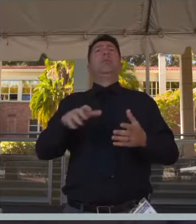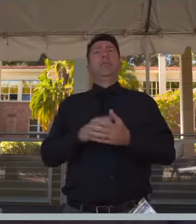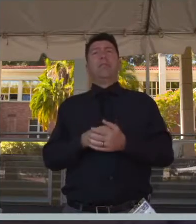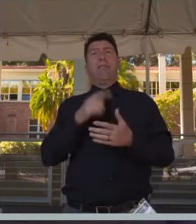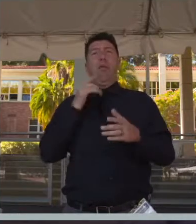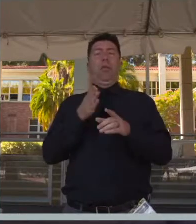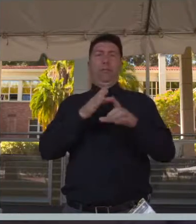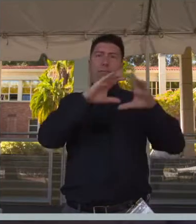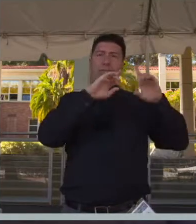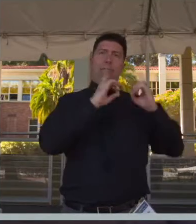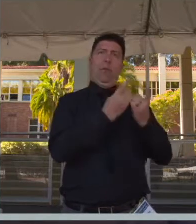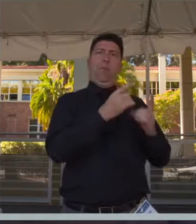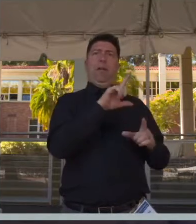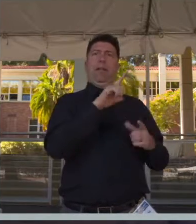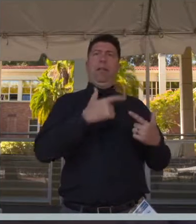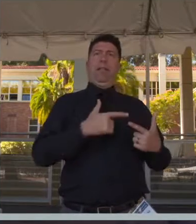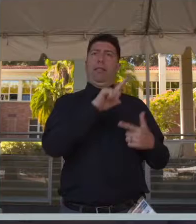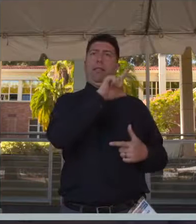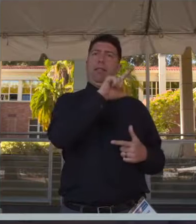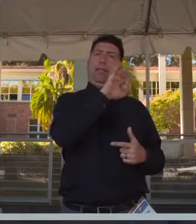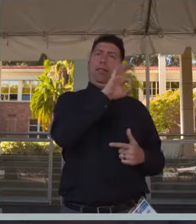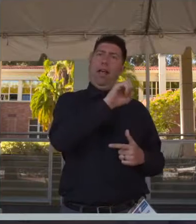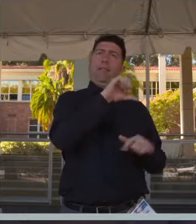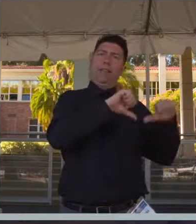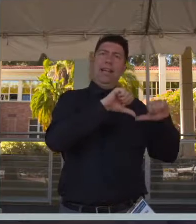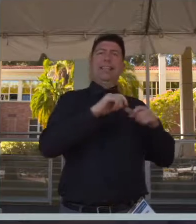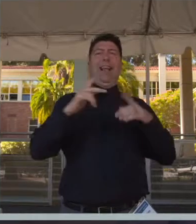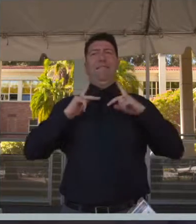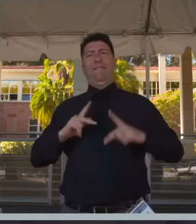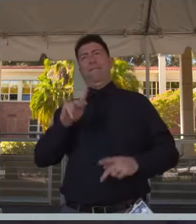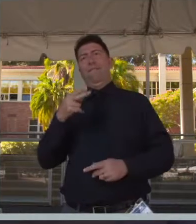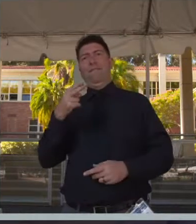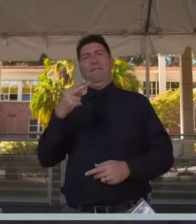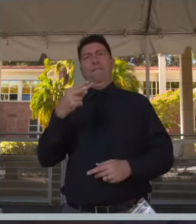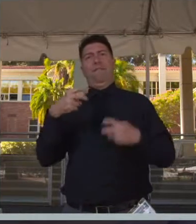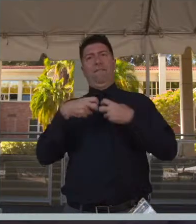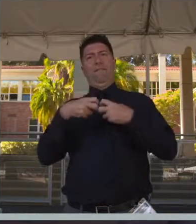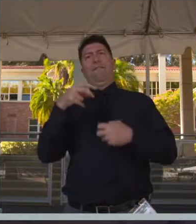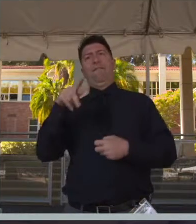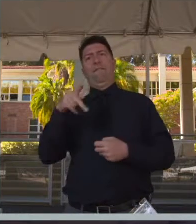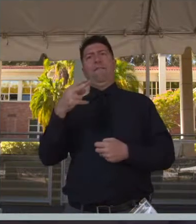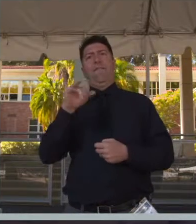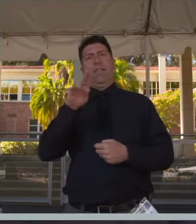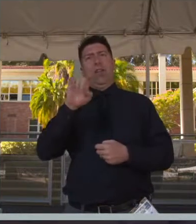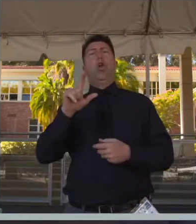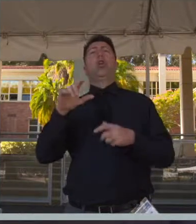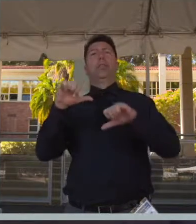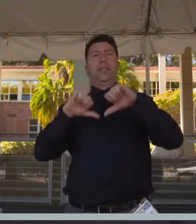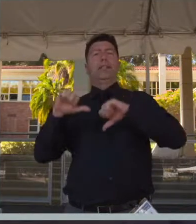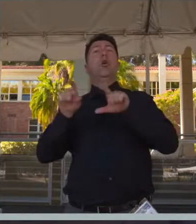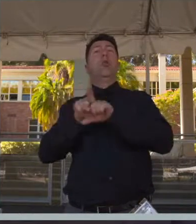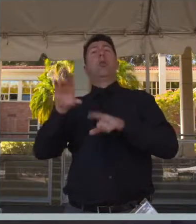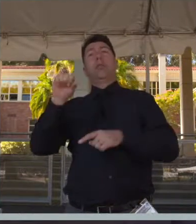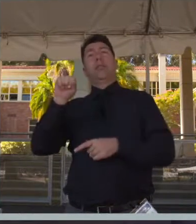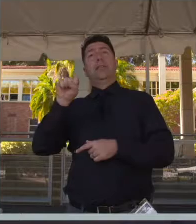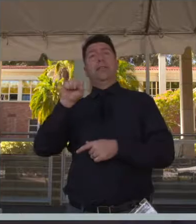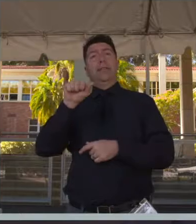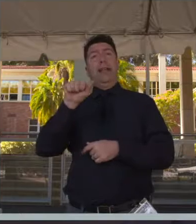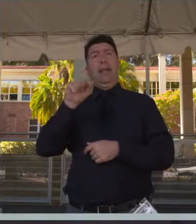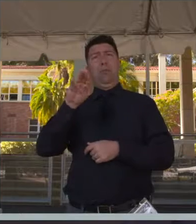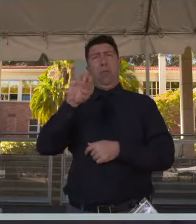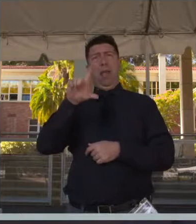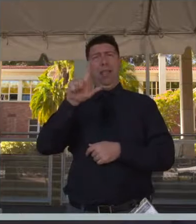Life Sciences and the Division of Physical Sciences in the College of Letters and Science and the Samueli School of